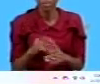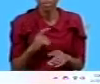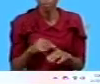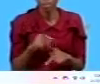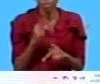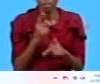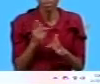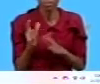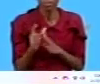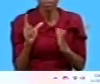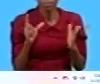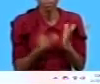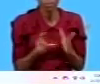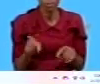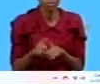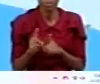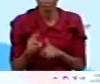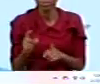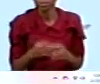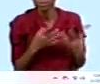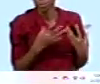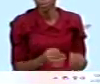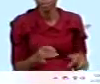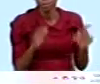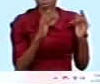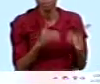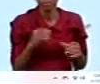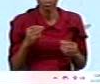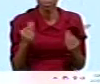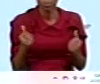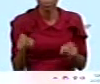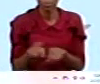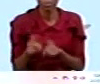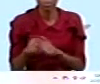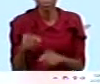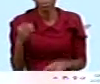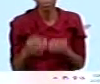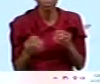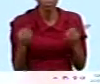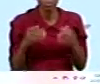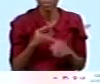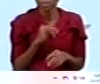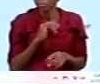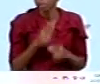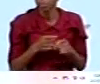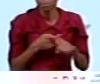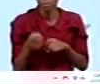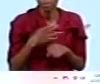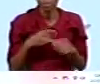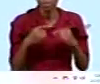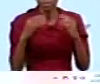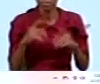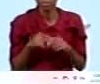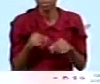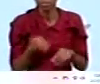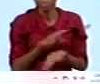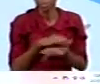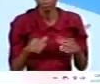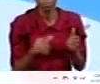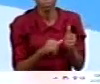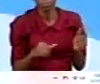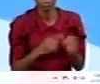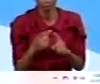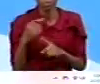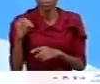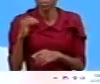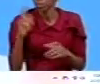my enemies, yet I decline from thy testimonies. I beheld your transgressors, I was grieved, because I kept not thy word. Consider how I love